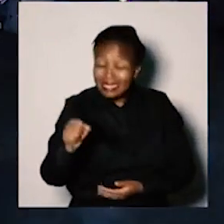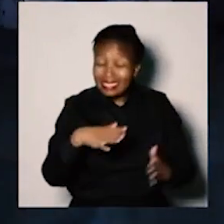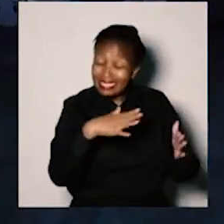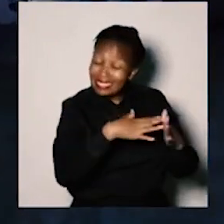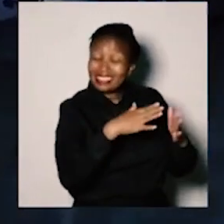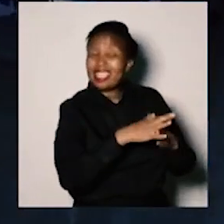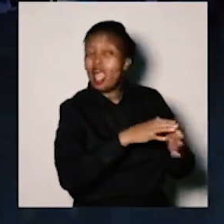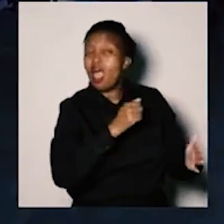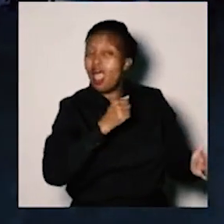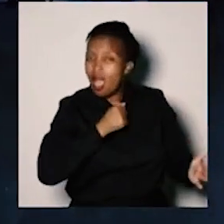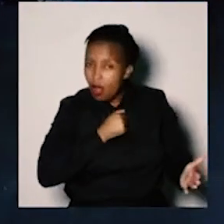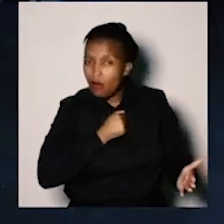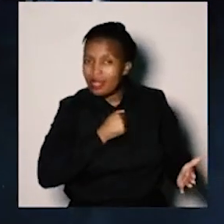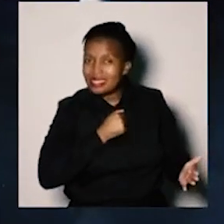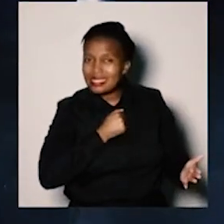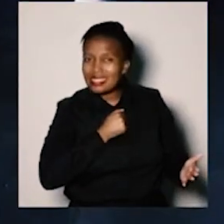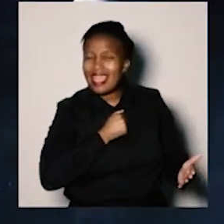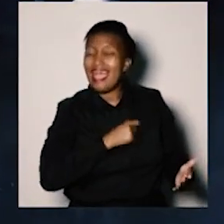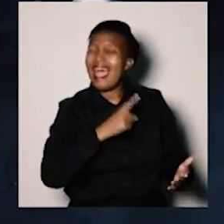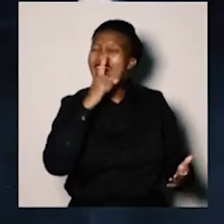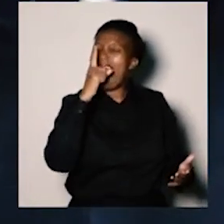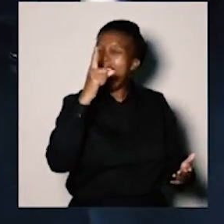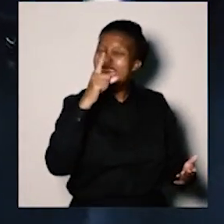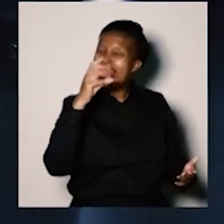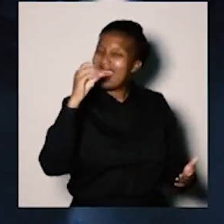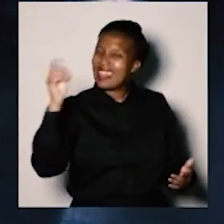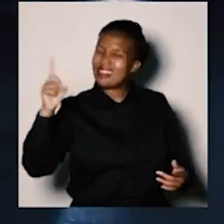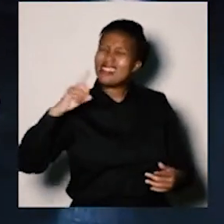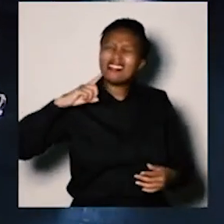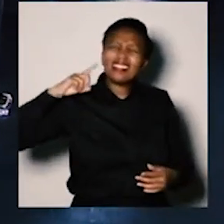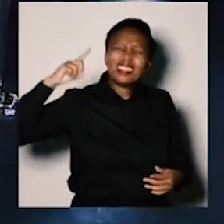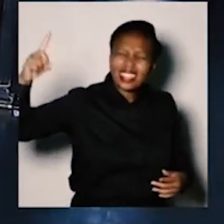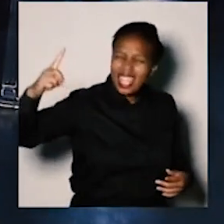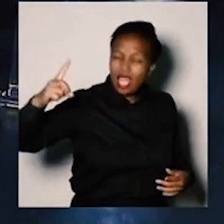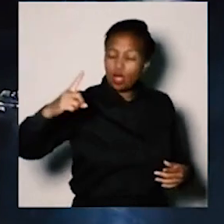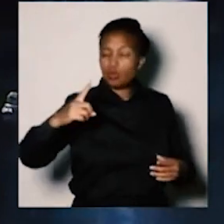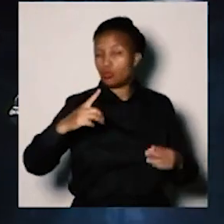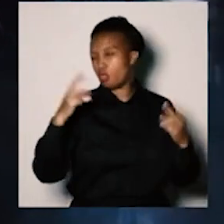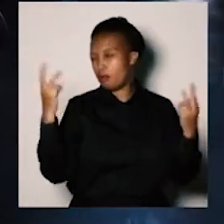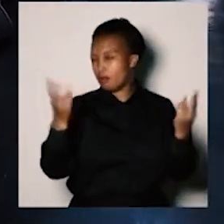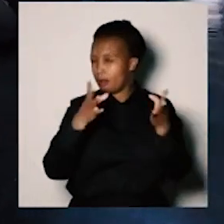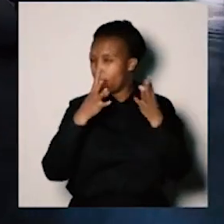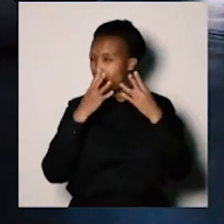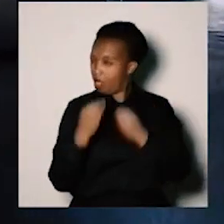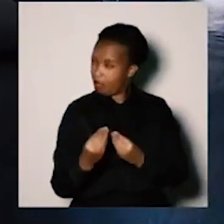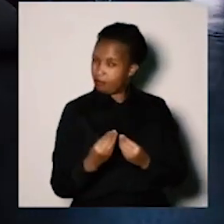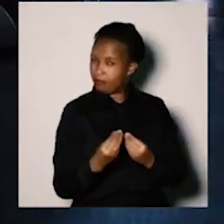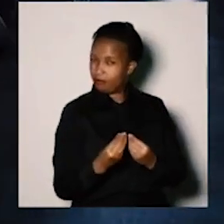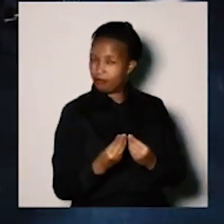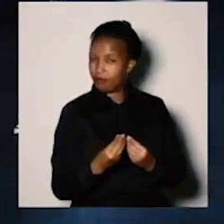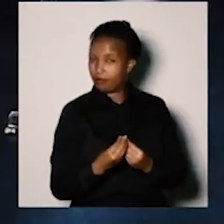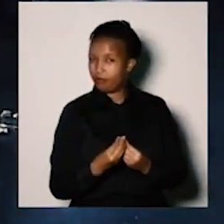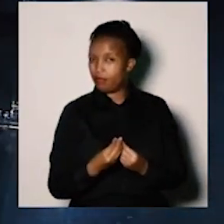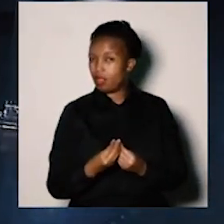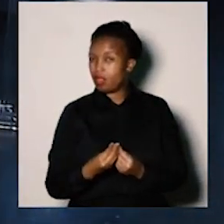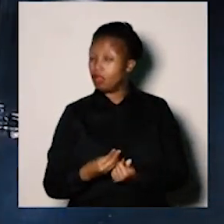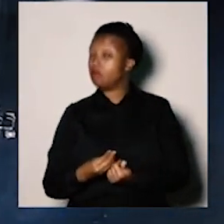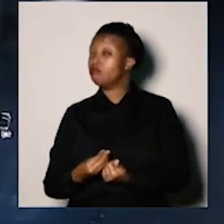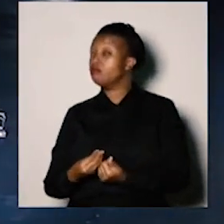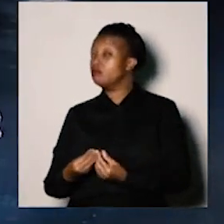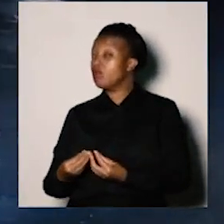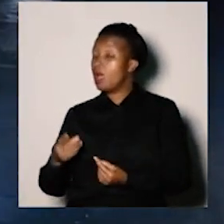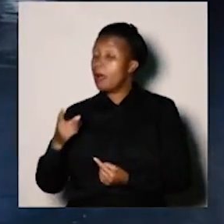to be a church of 100,000 people, which is what I'm believing God for, even if we were to be a church of